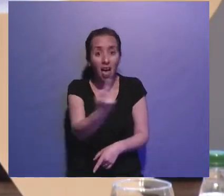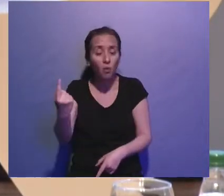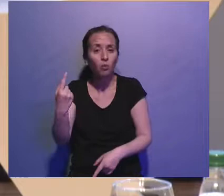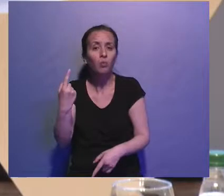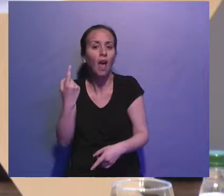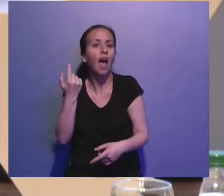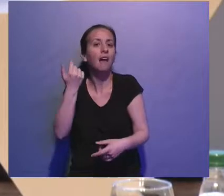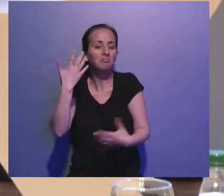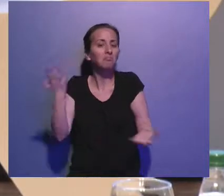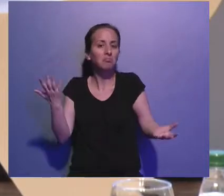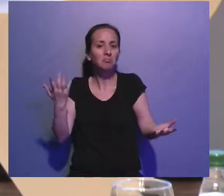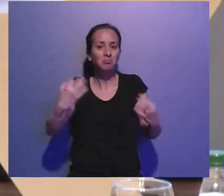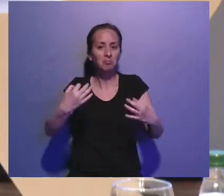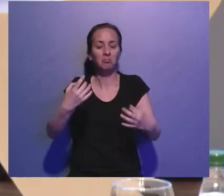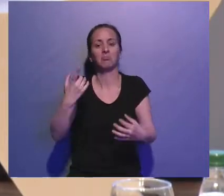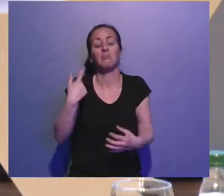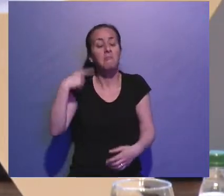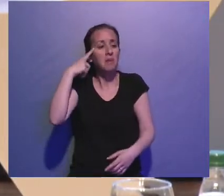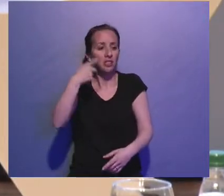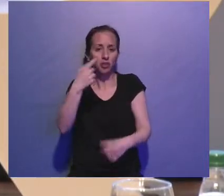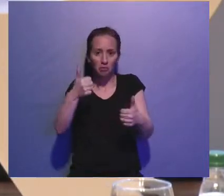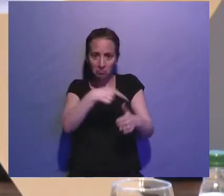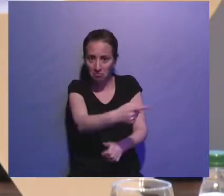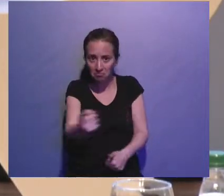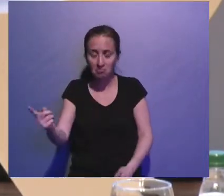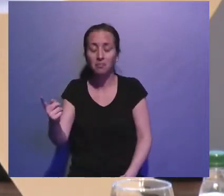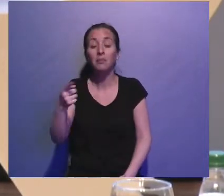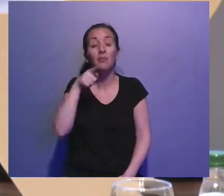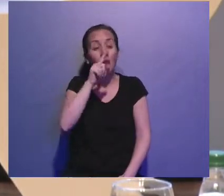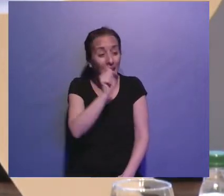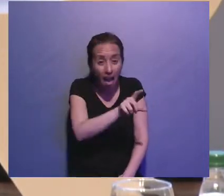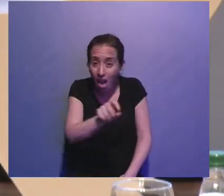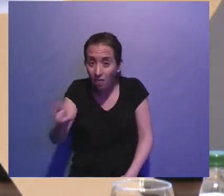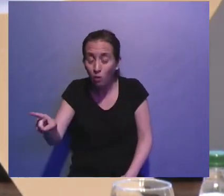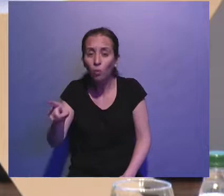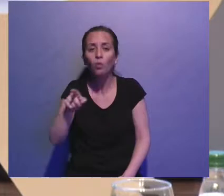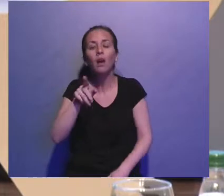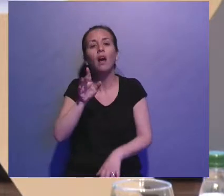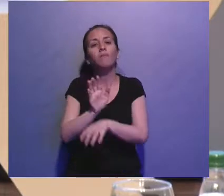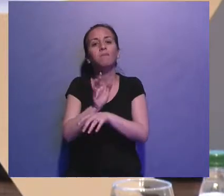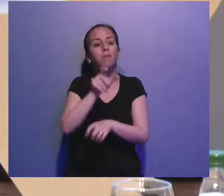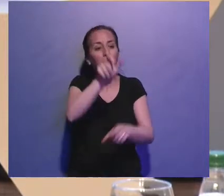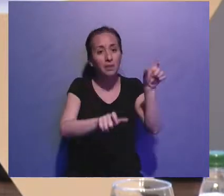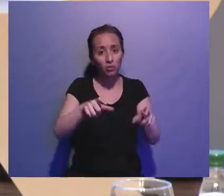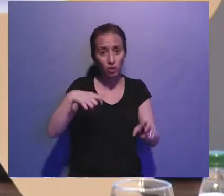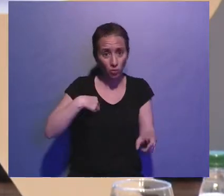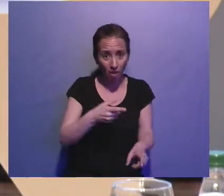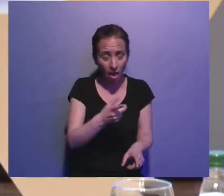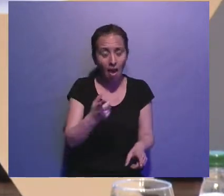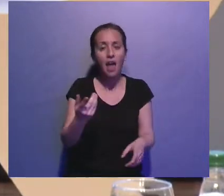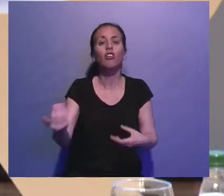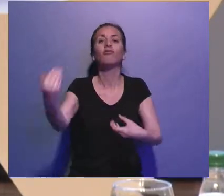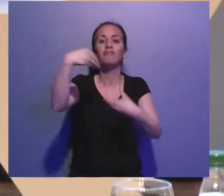Cities, like we've heard many times, are the first entry point for citizens to open government. And more than at the federal